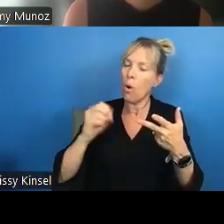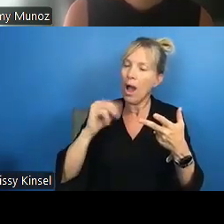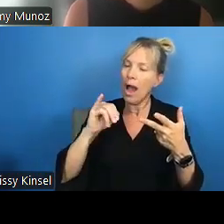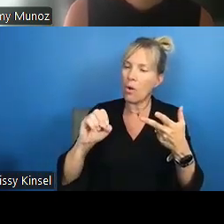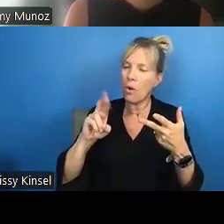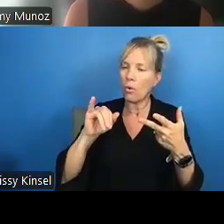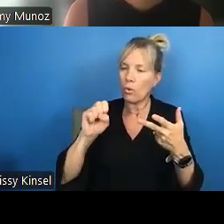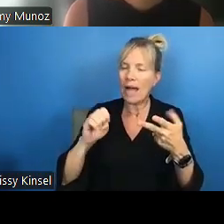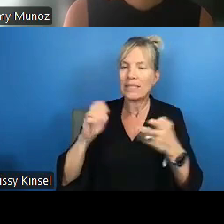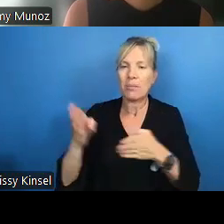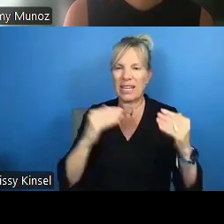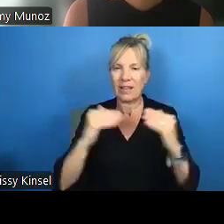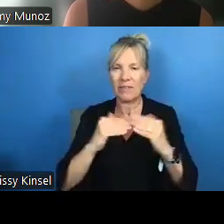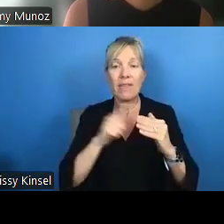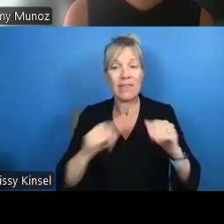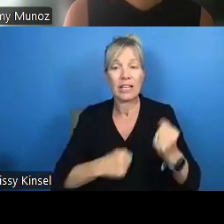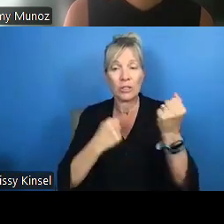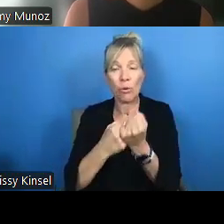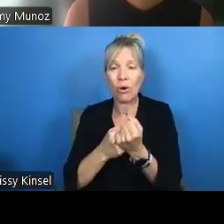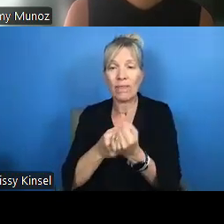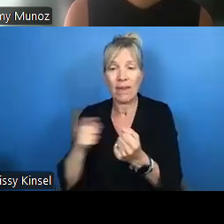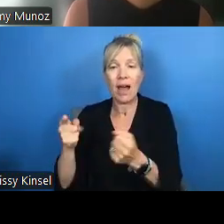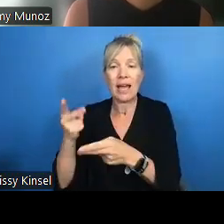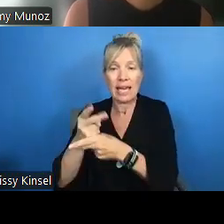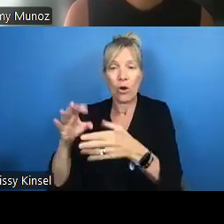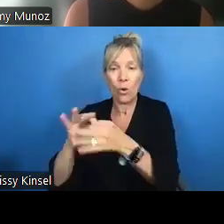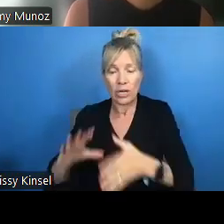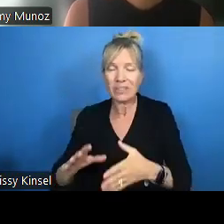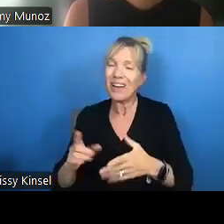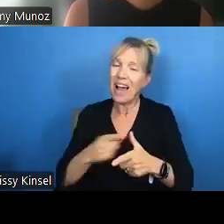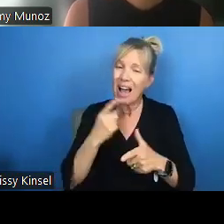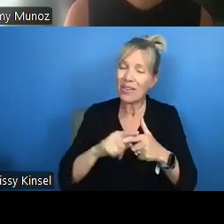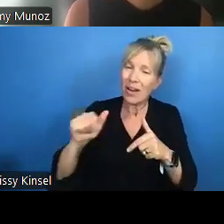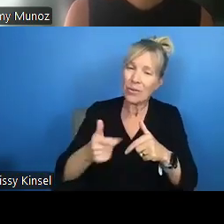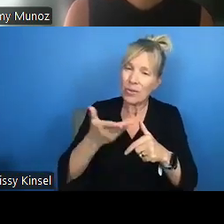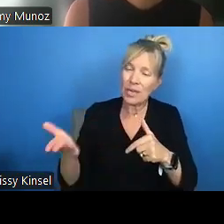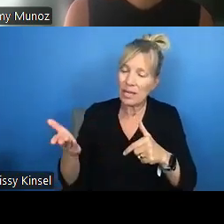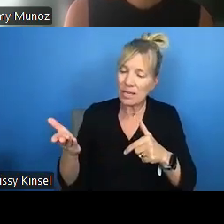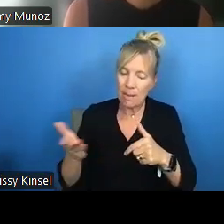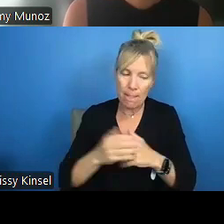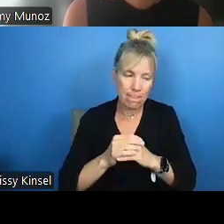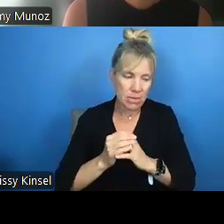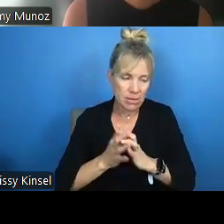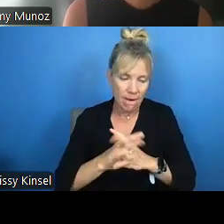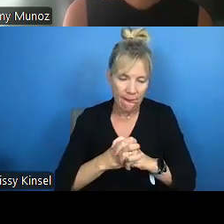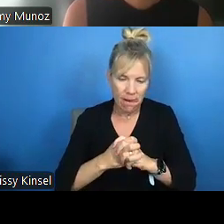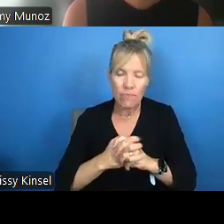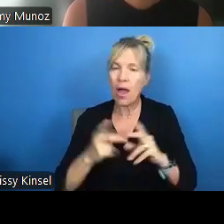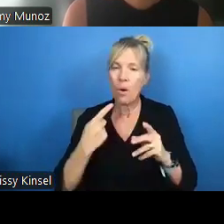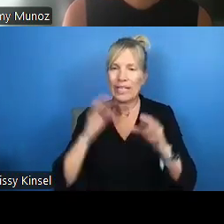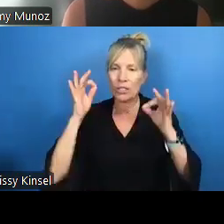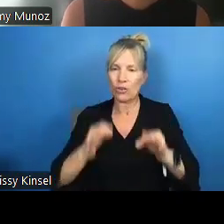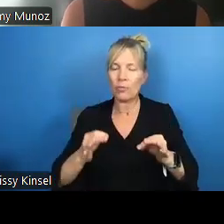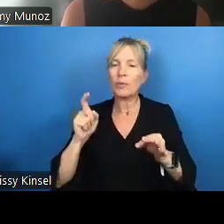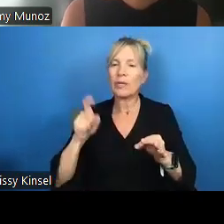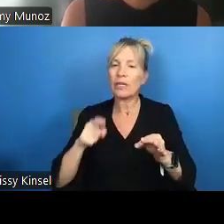level that is able to support those care coordinators. And then, another thing that we determined we needed at